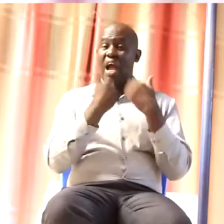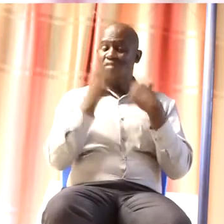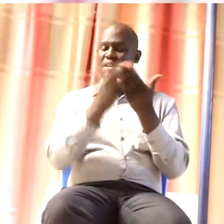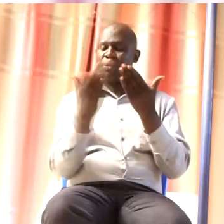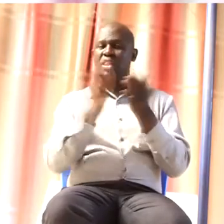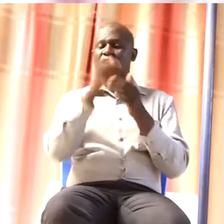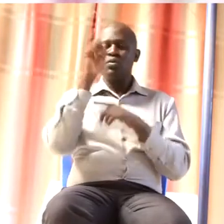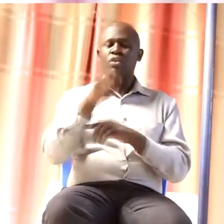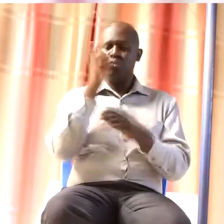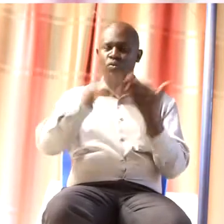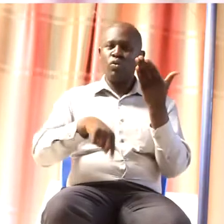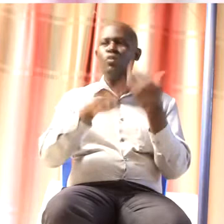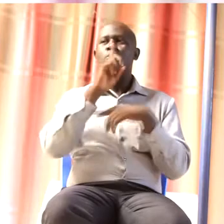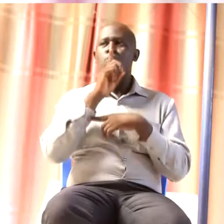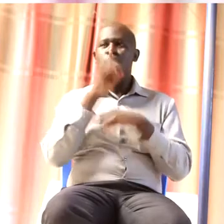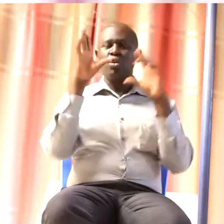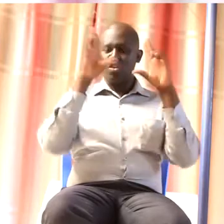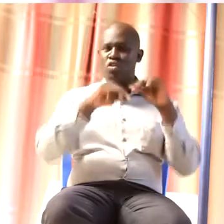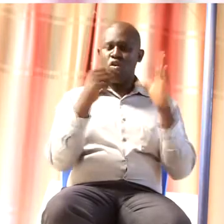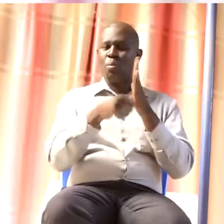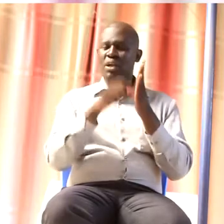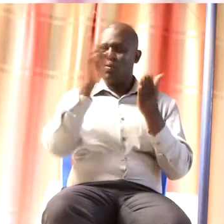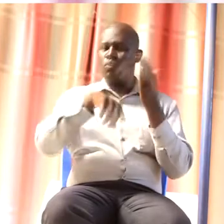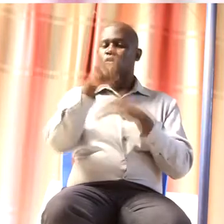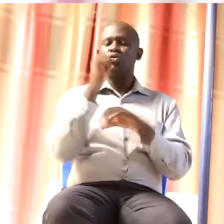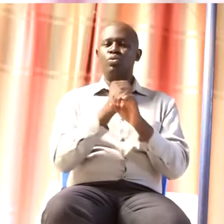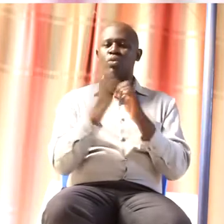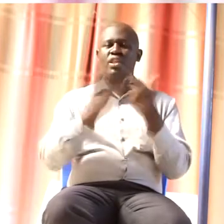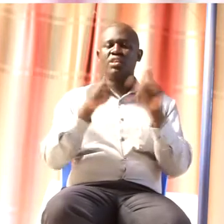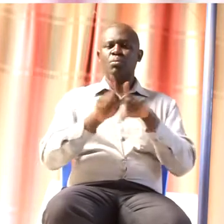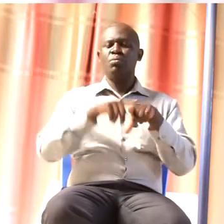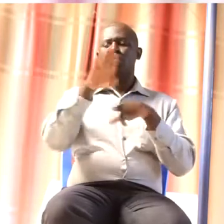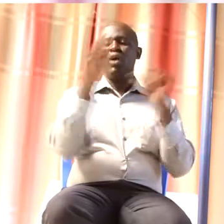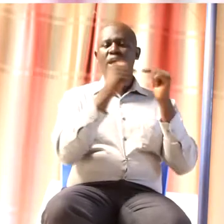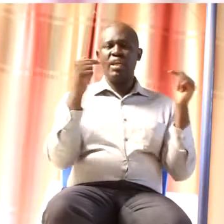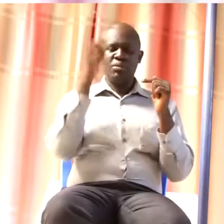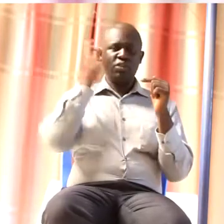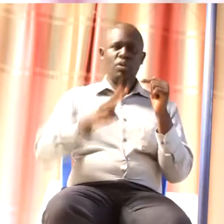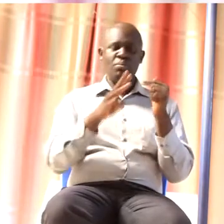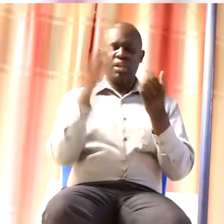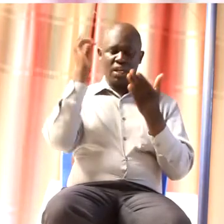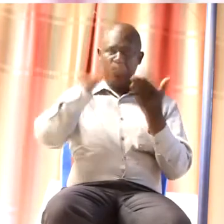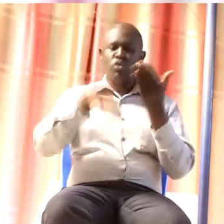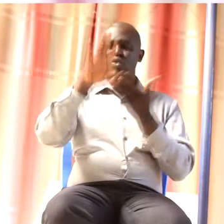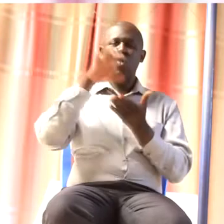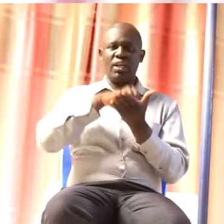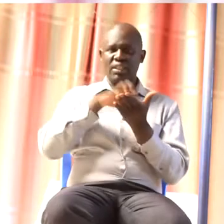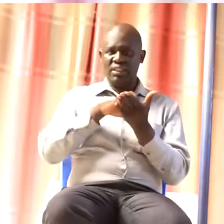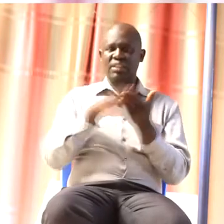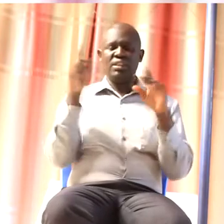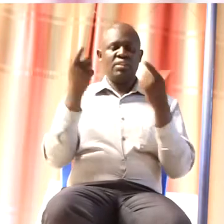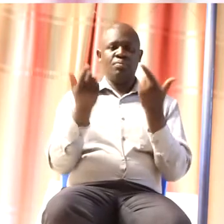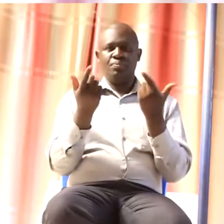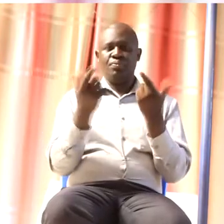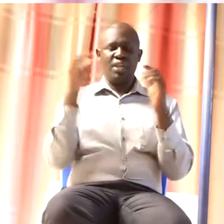Amen? Because no matter what you do, your enemy will always be at your case. Regardless of how much you try, your enemy will always be at your